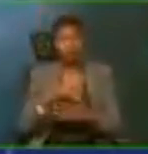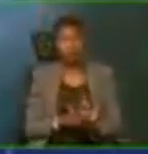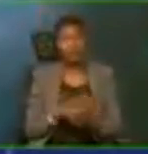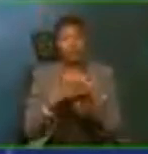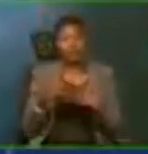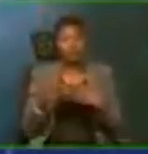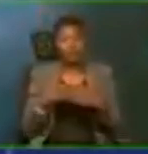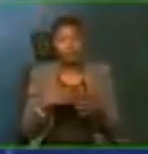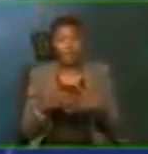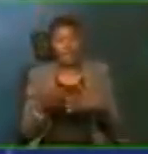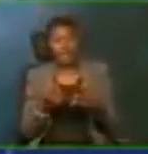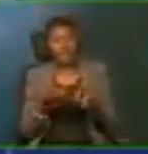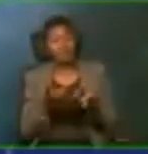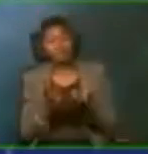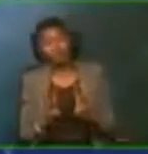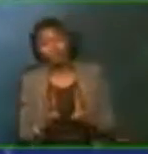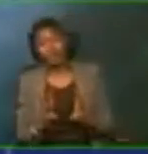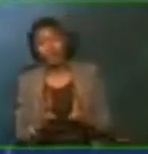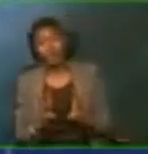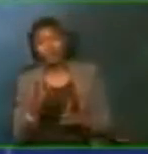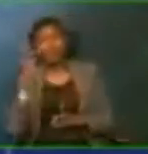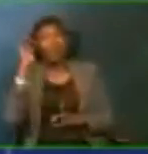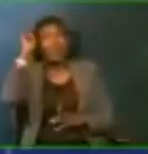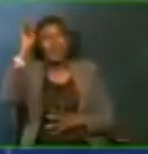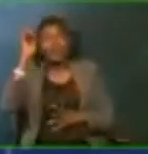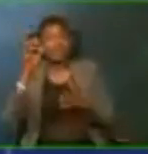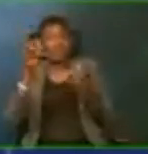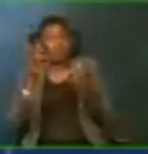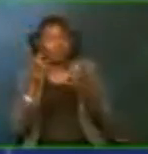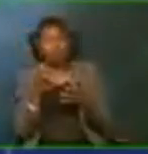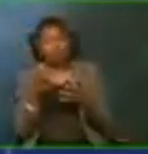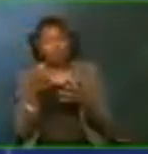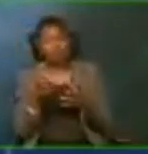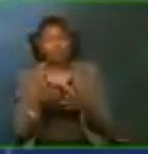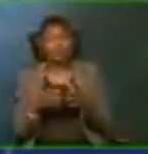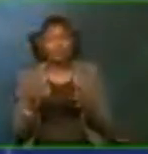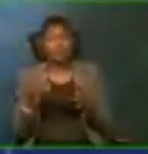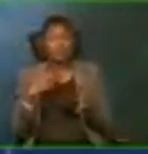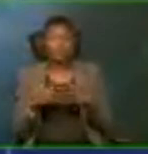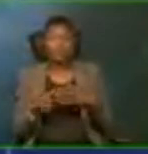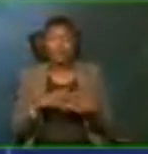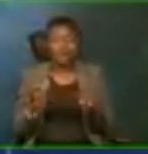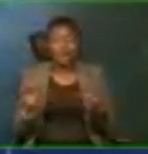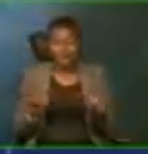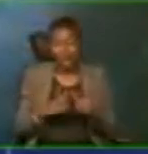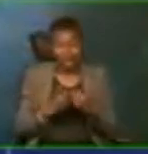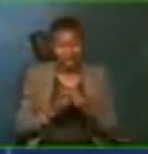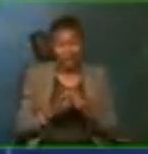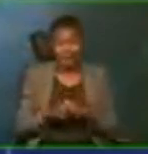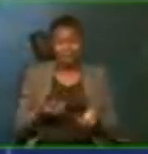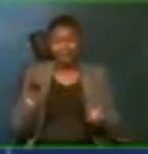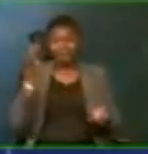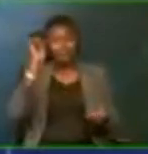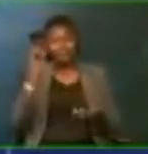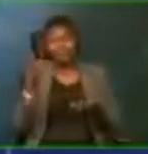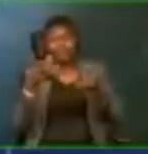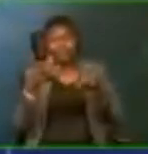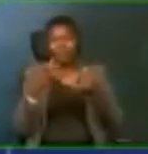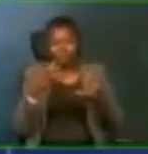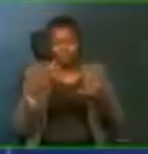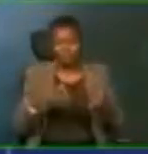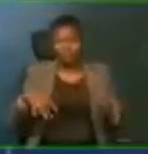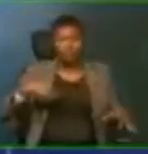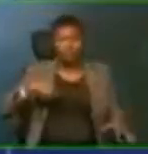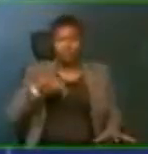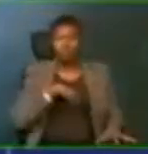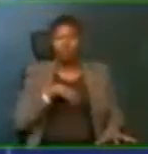Whatever way he pleases, whichever way he pleases. We